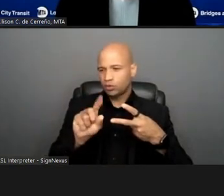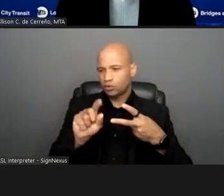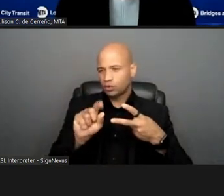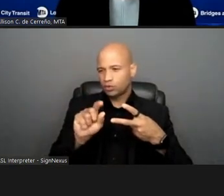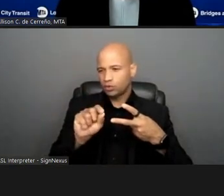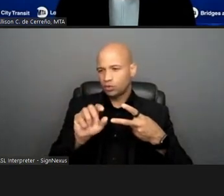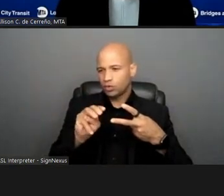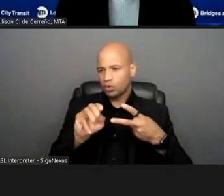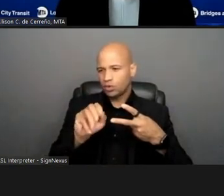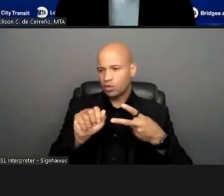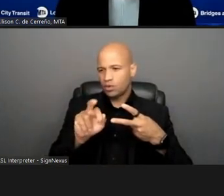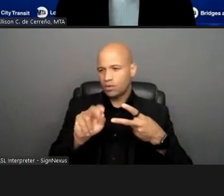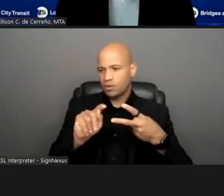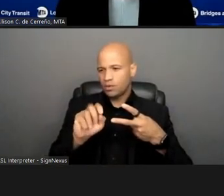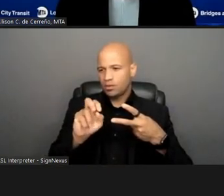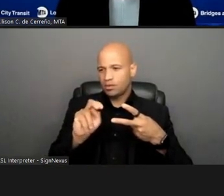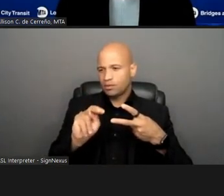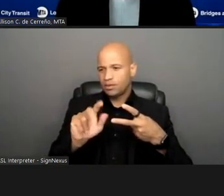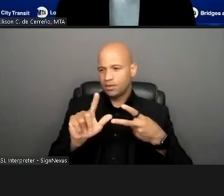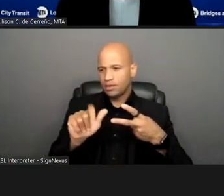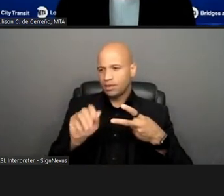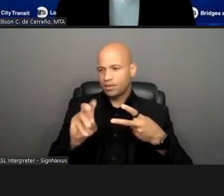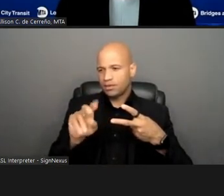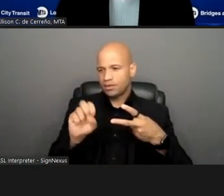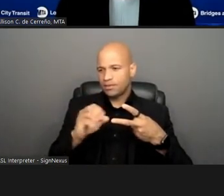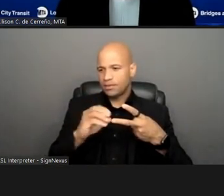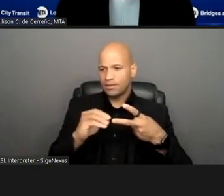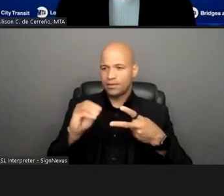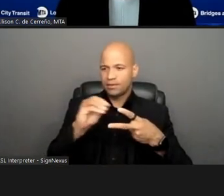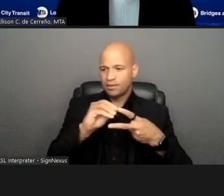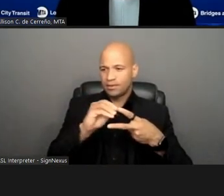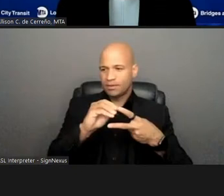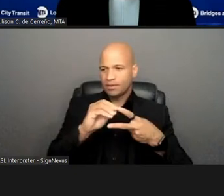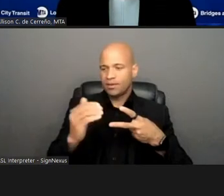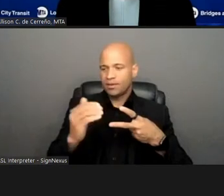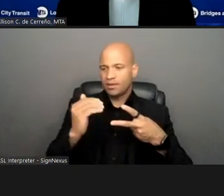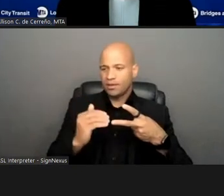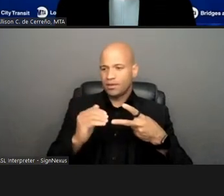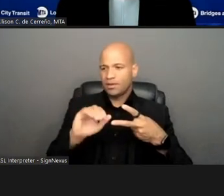Martin landsman followed by Jacob yahian